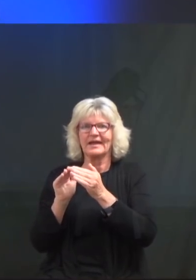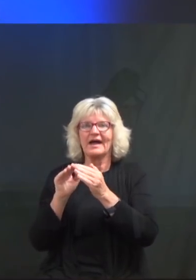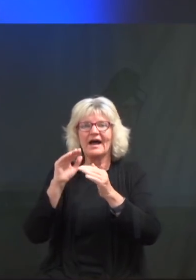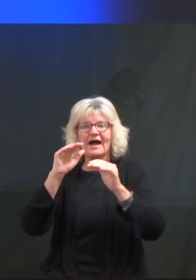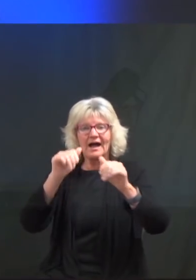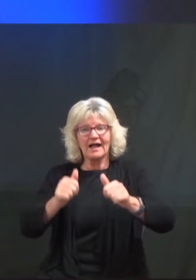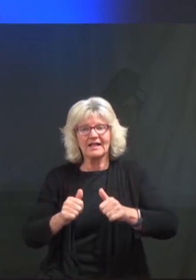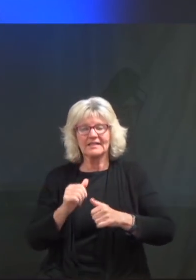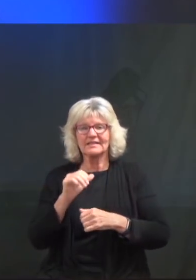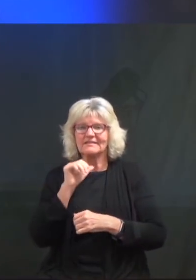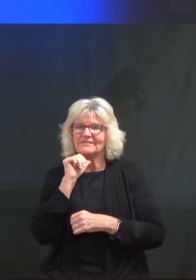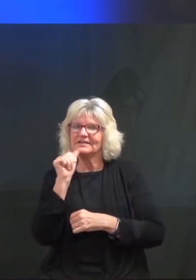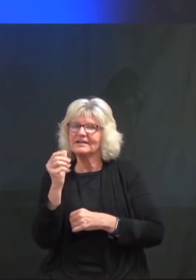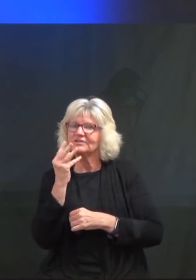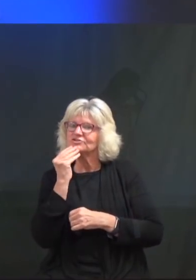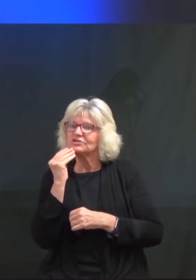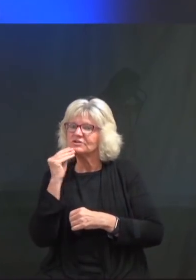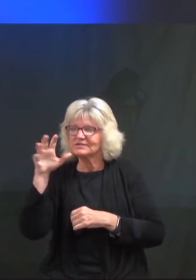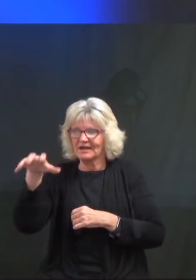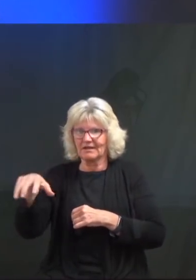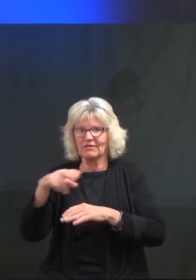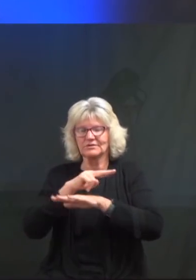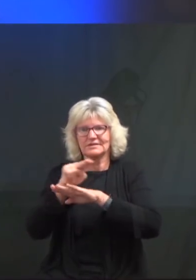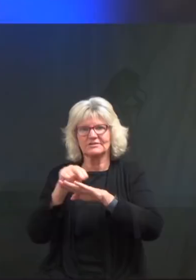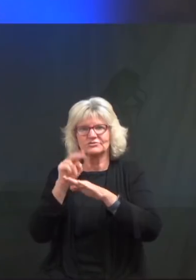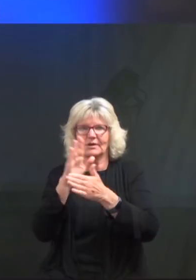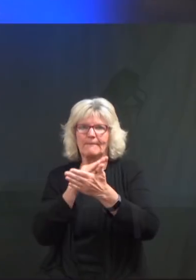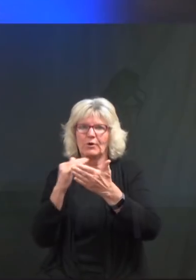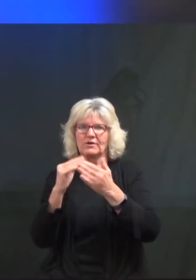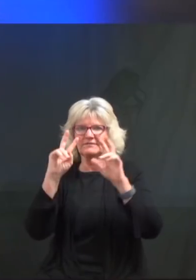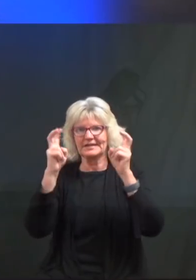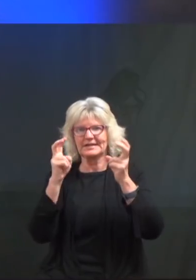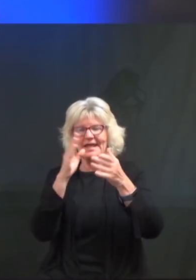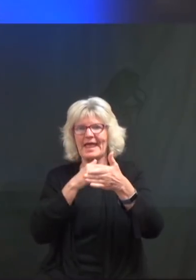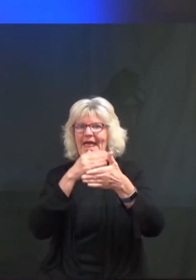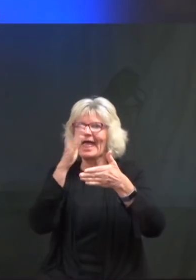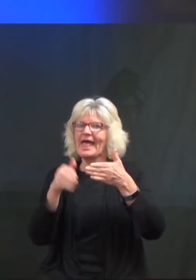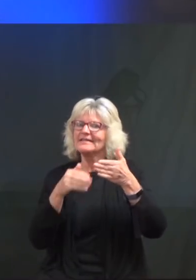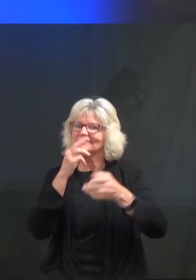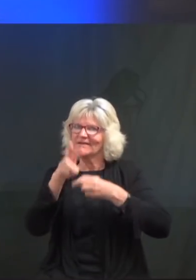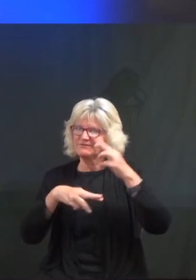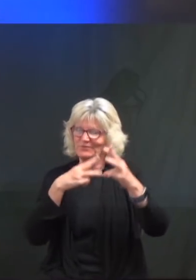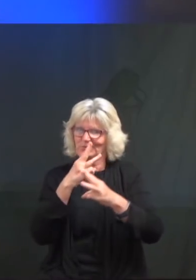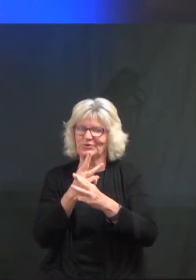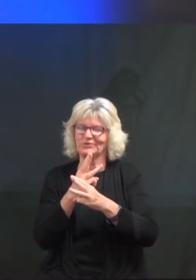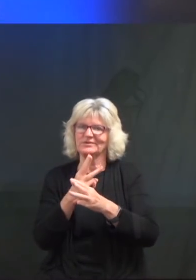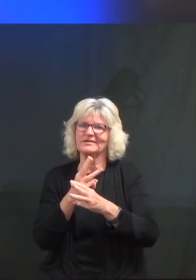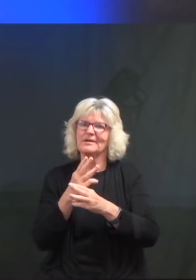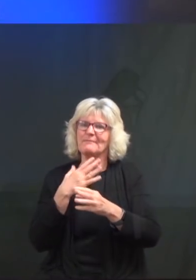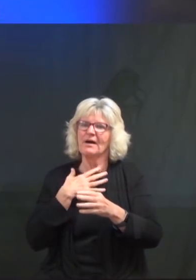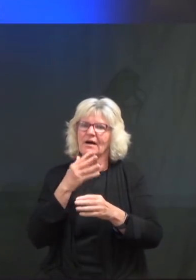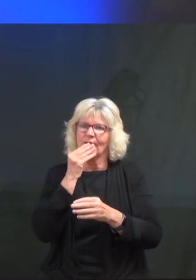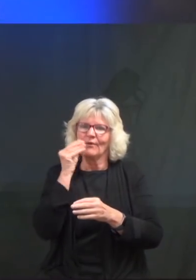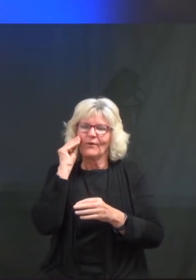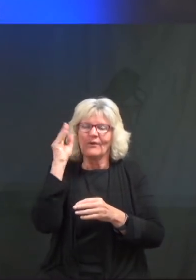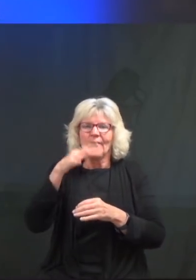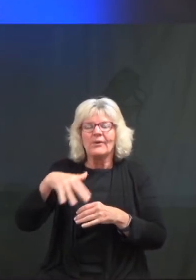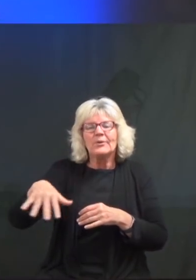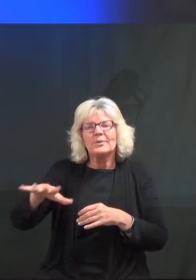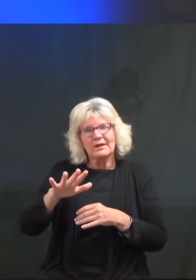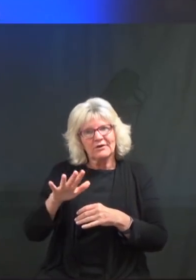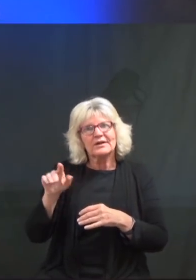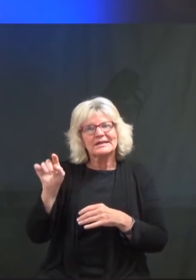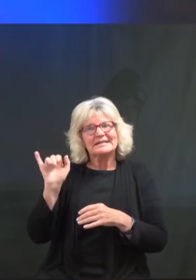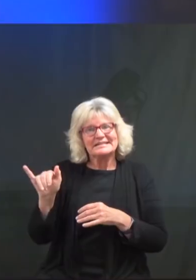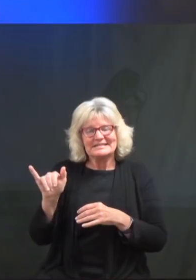nation. I am part of the ends of the world. And so my neighborhood is the ends of the world. And I